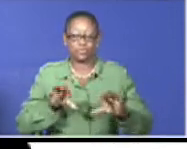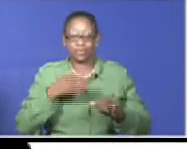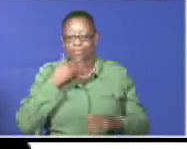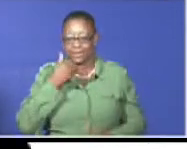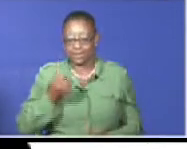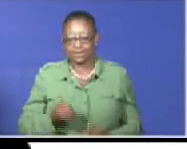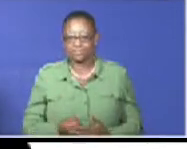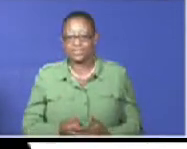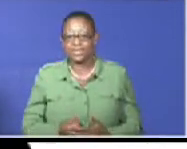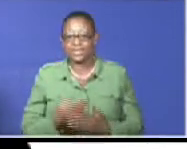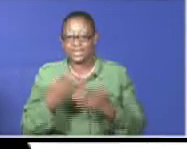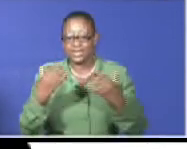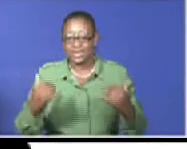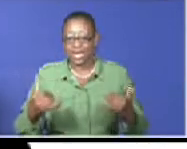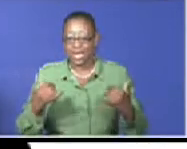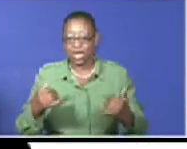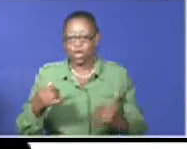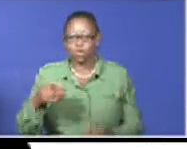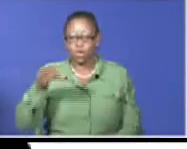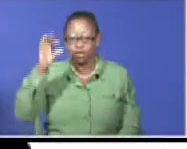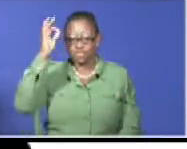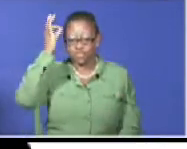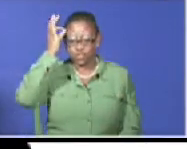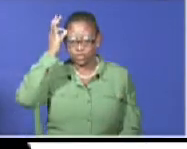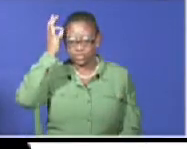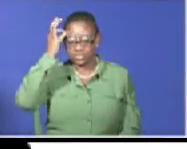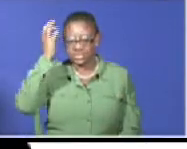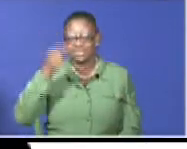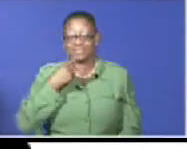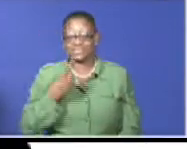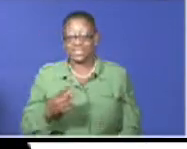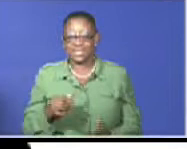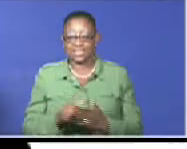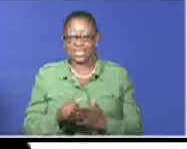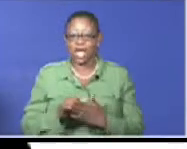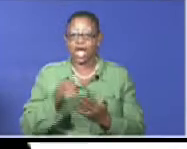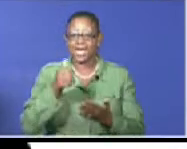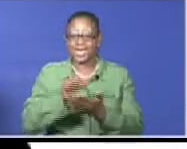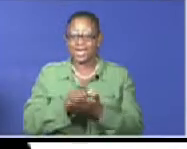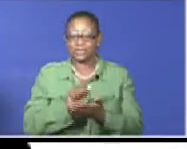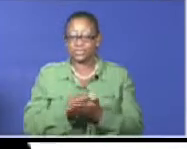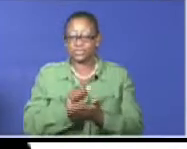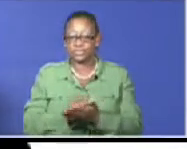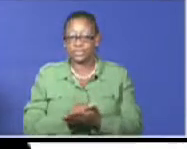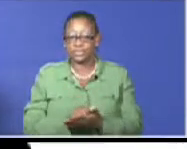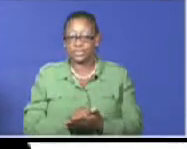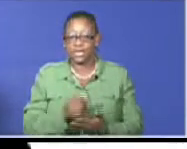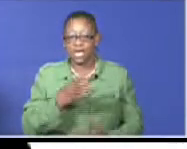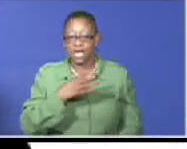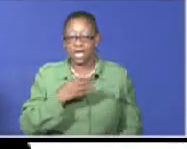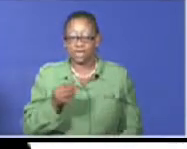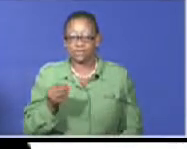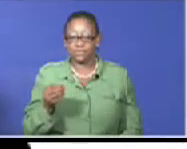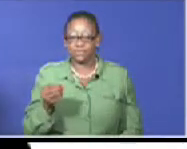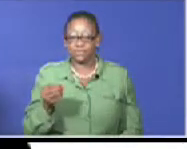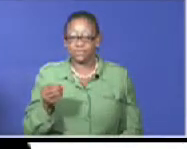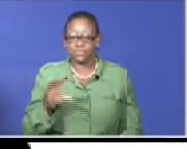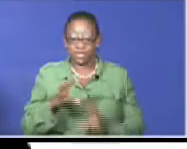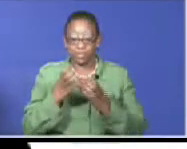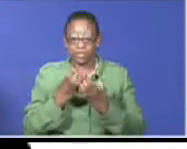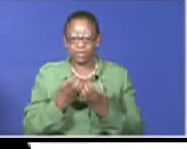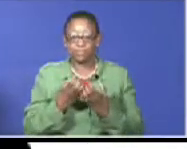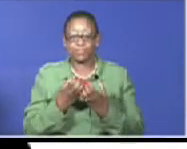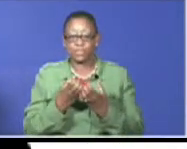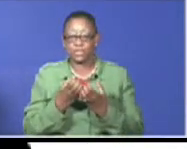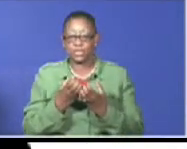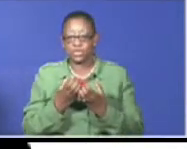Public Accounts Committee member Michael Foulkes is chiding the opposition leader over a request to review the rules of the Public Accounts Committee. The current